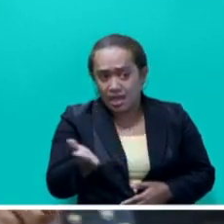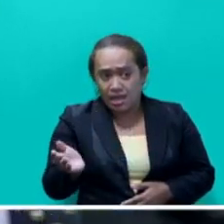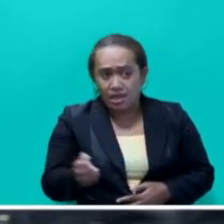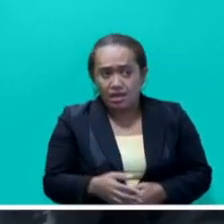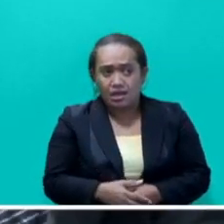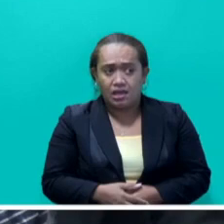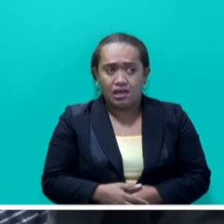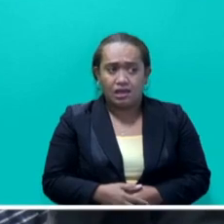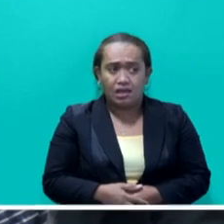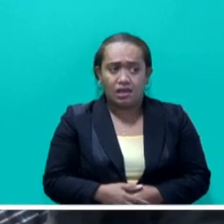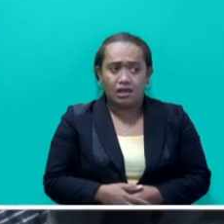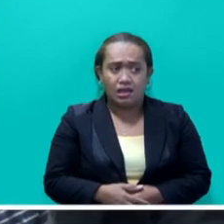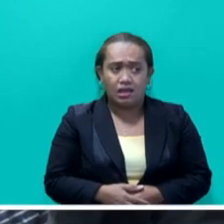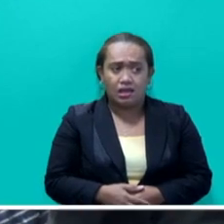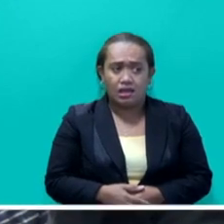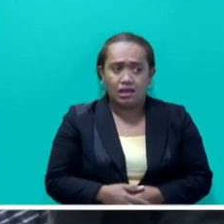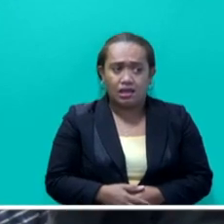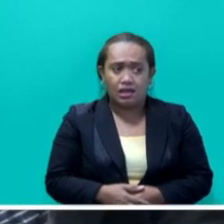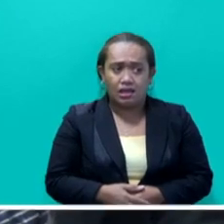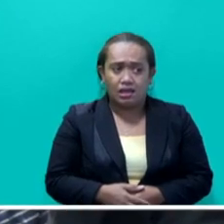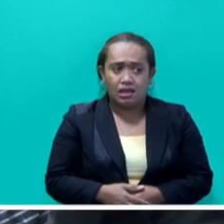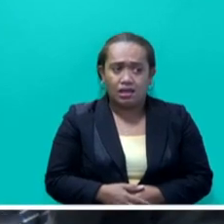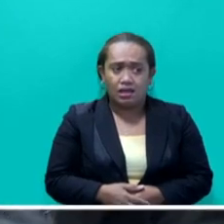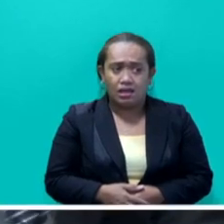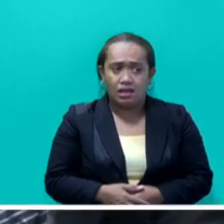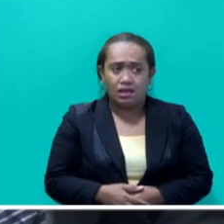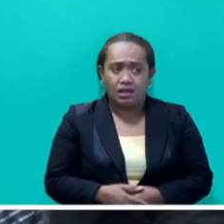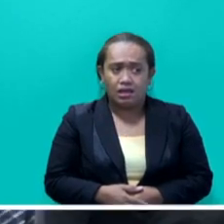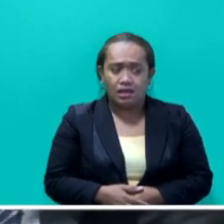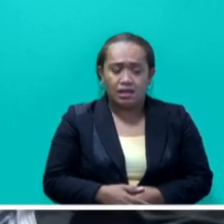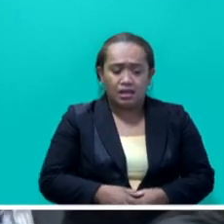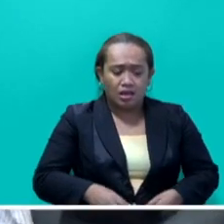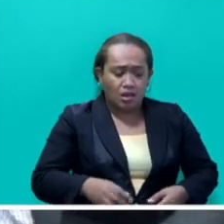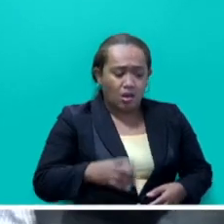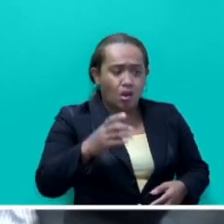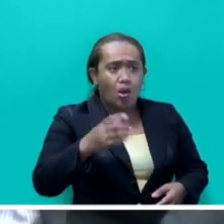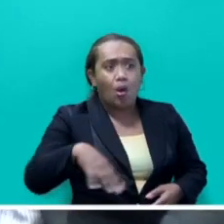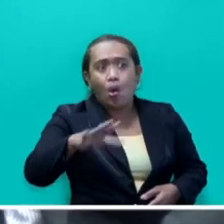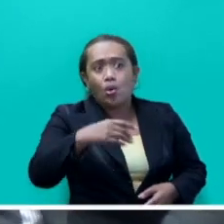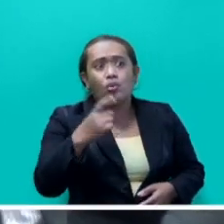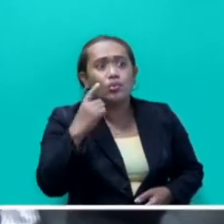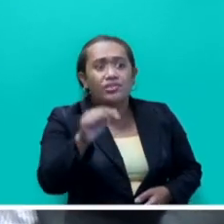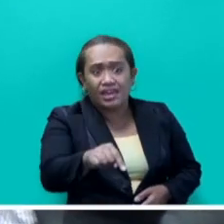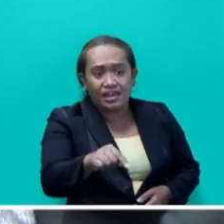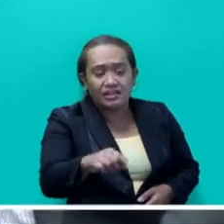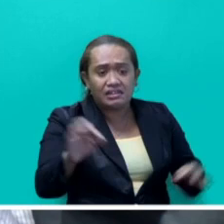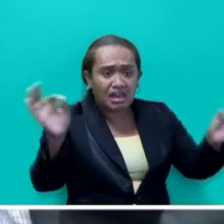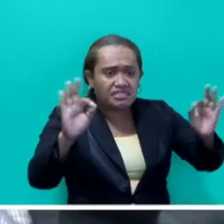there, none of them had water. A basic necessity.